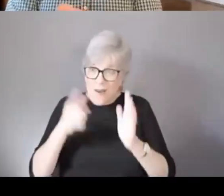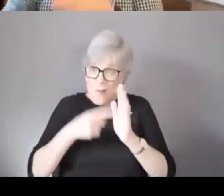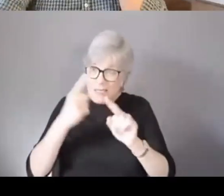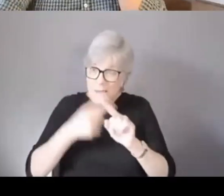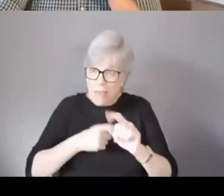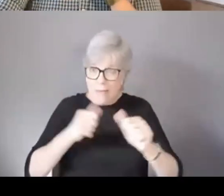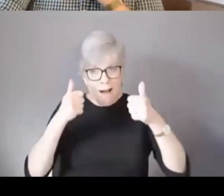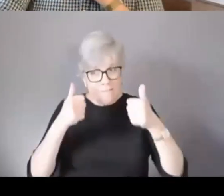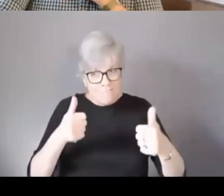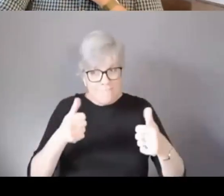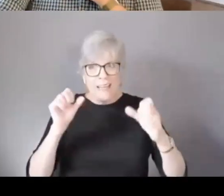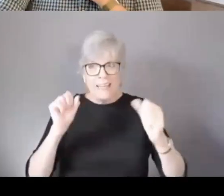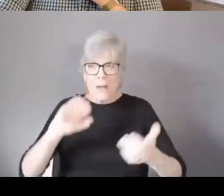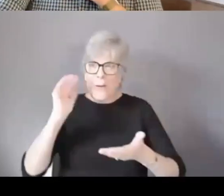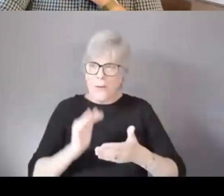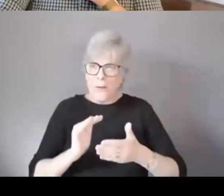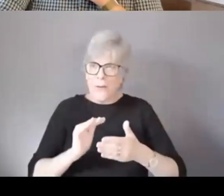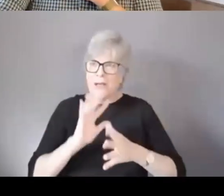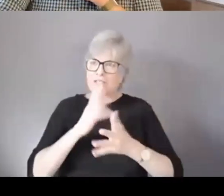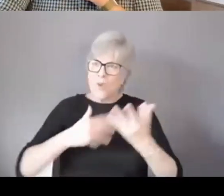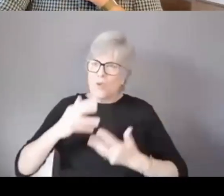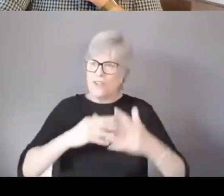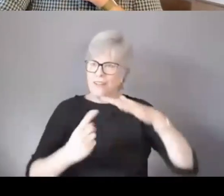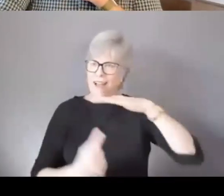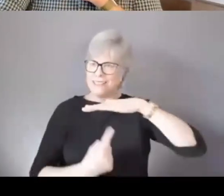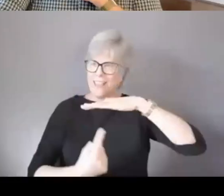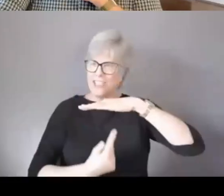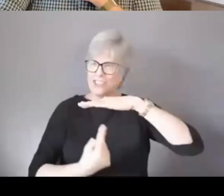gonna move on, and I'm gonna talk specifically about